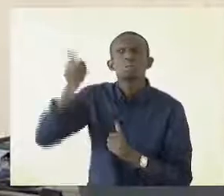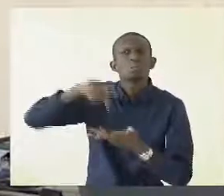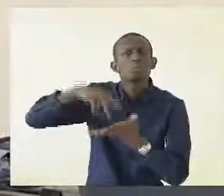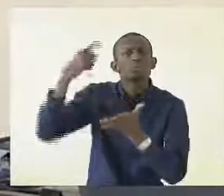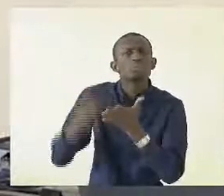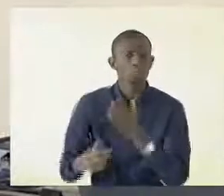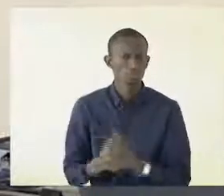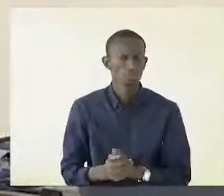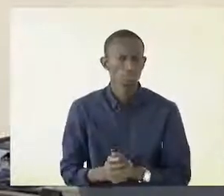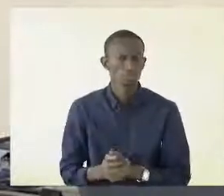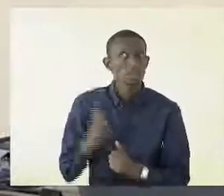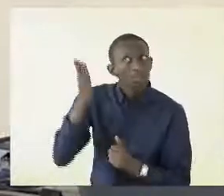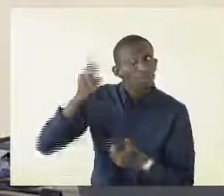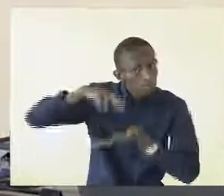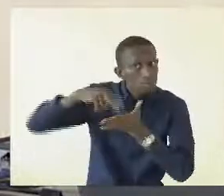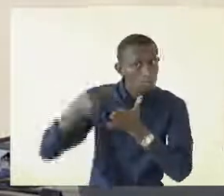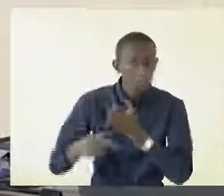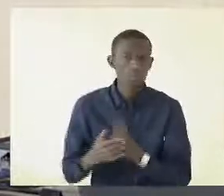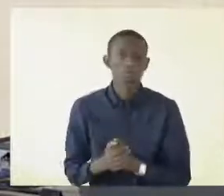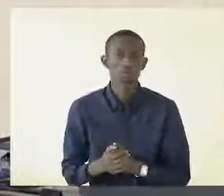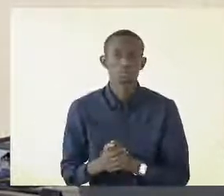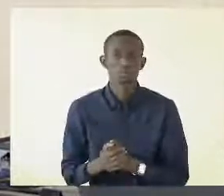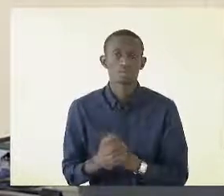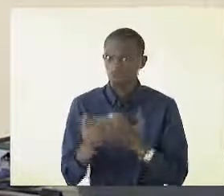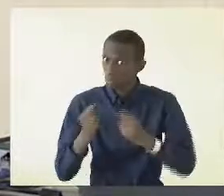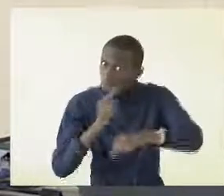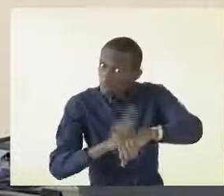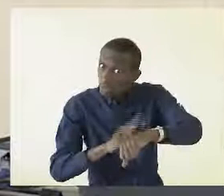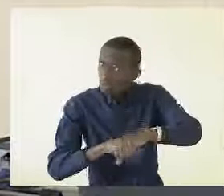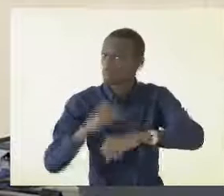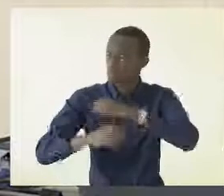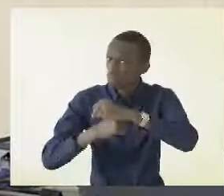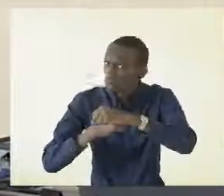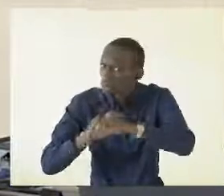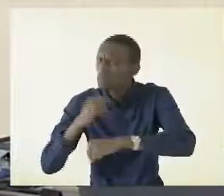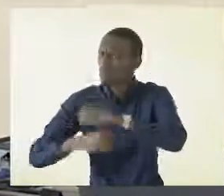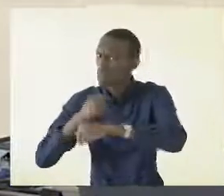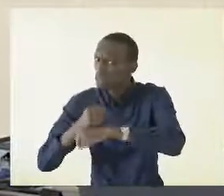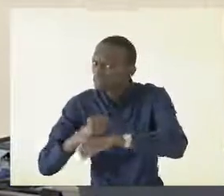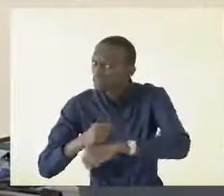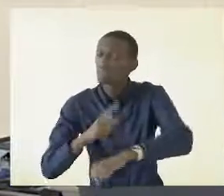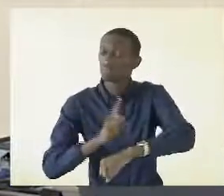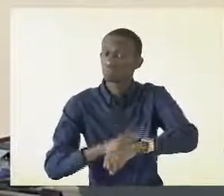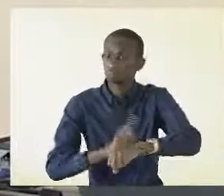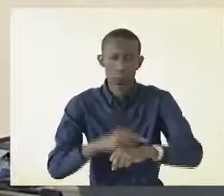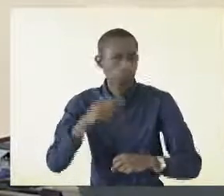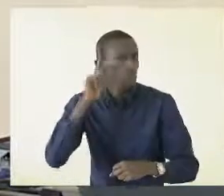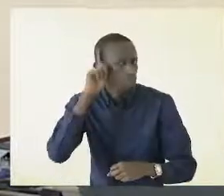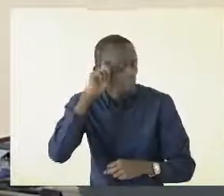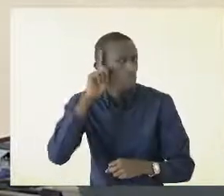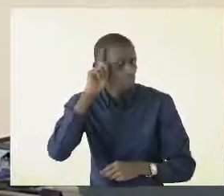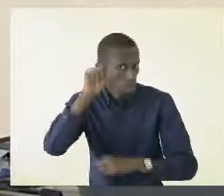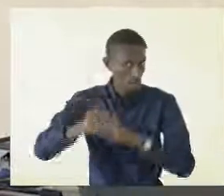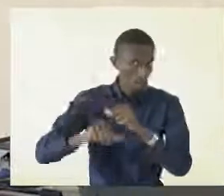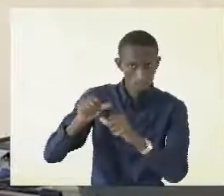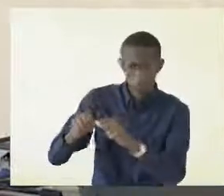mean? This means we take time every year and think about environment. Here,